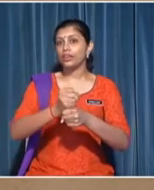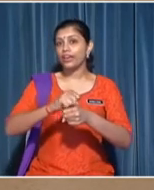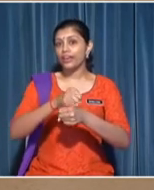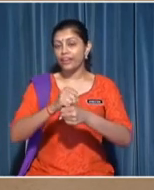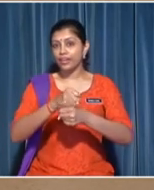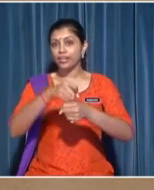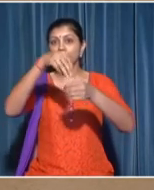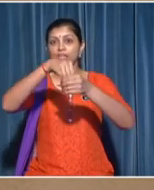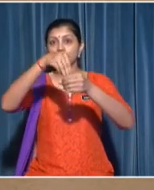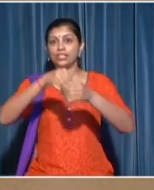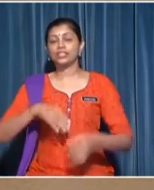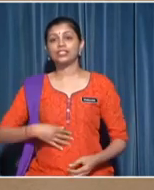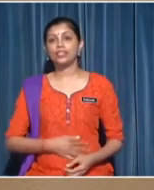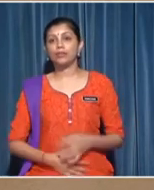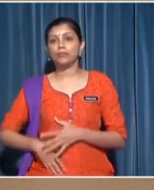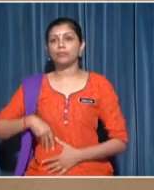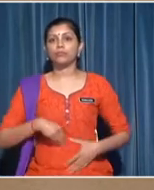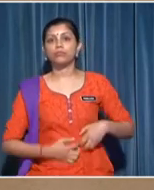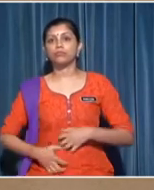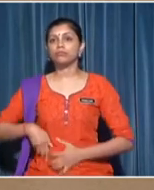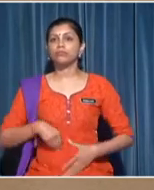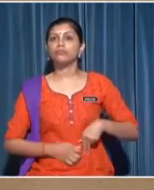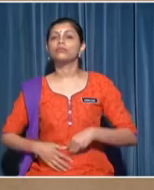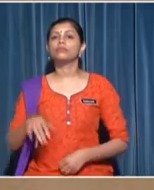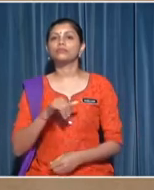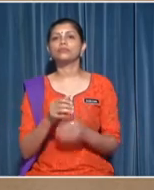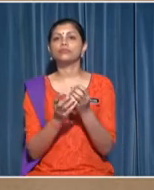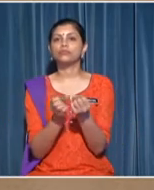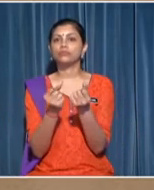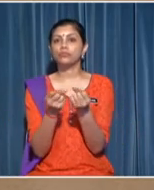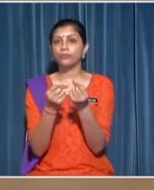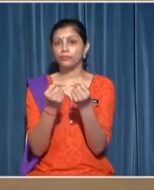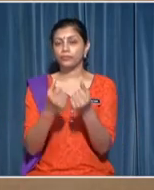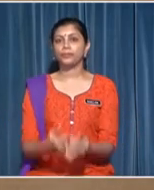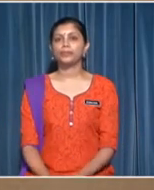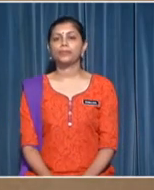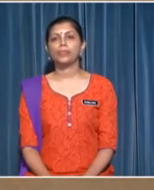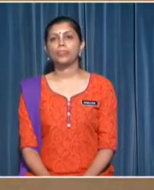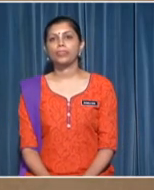food inside the stomach. Squish, squish, squish.